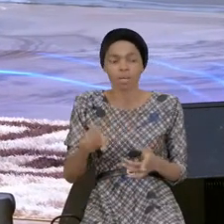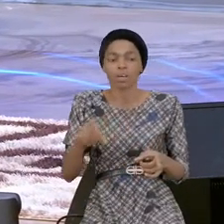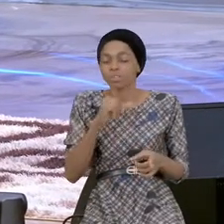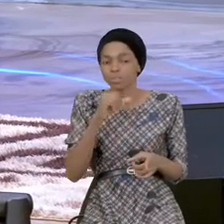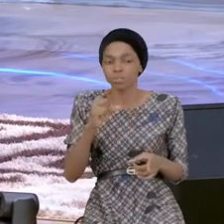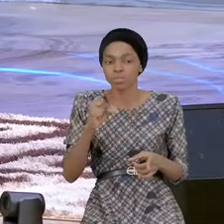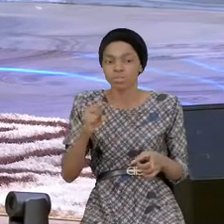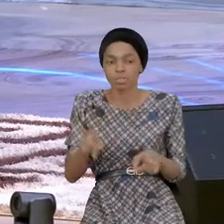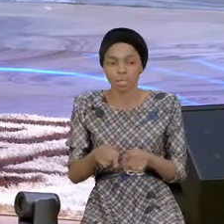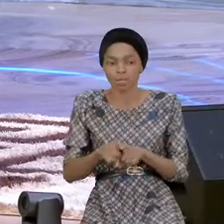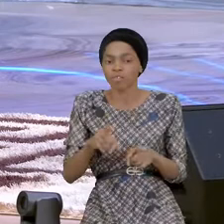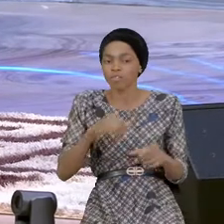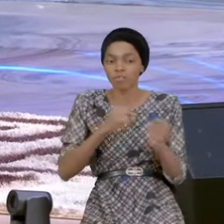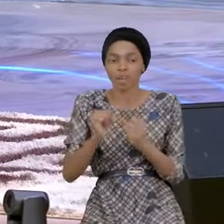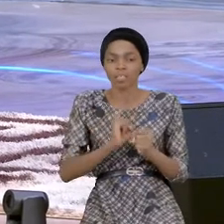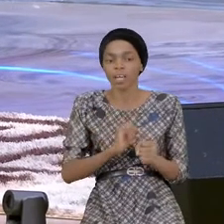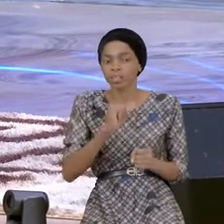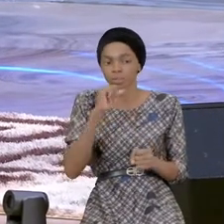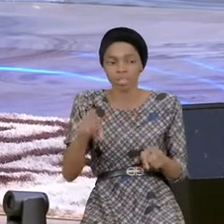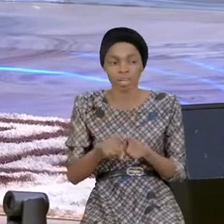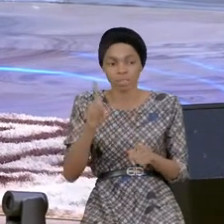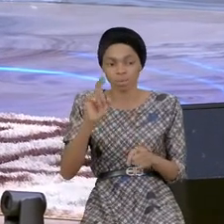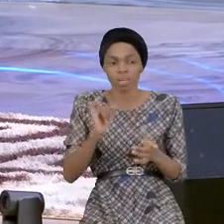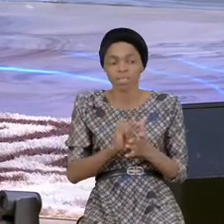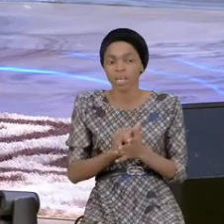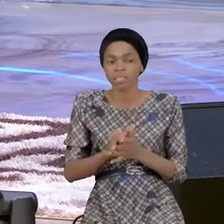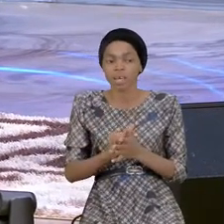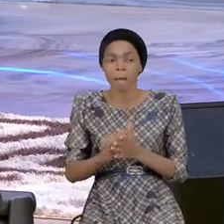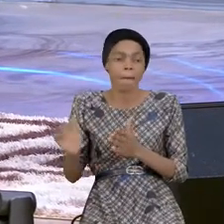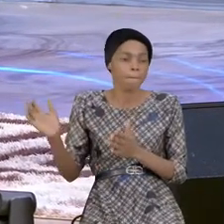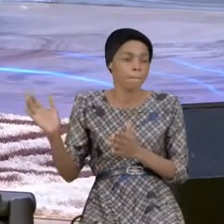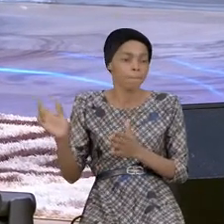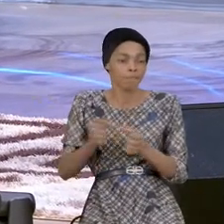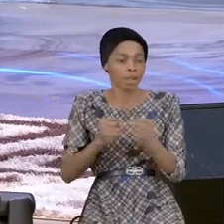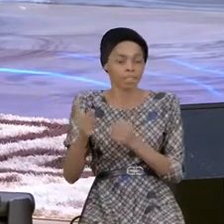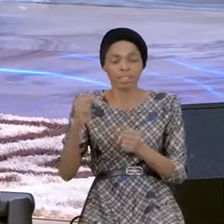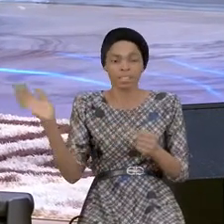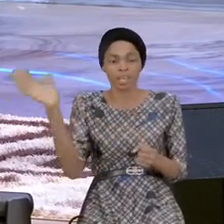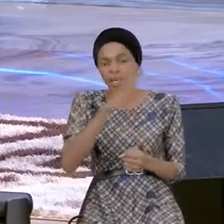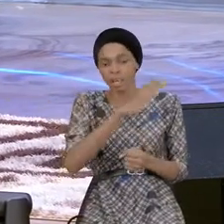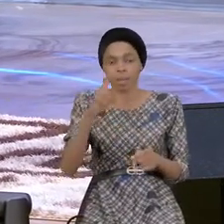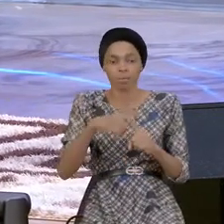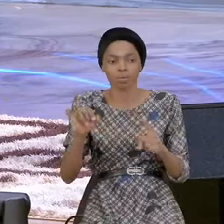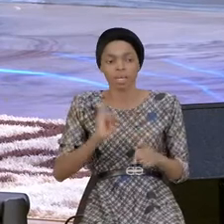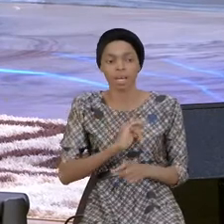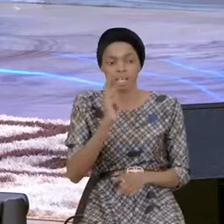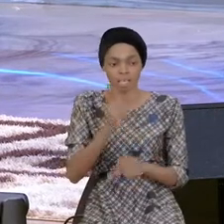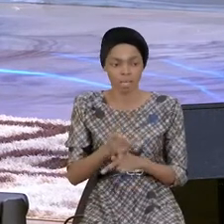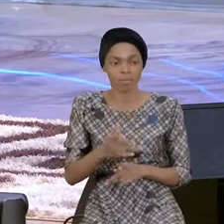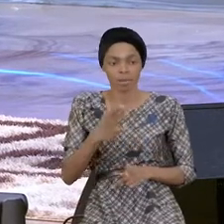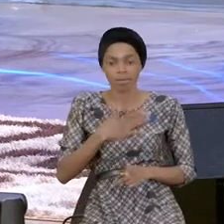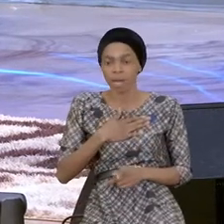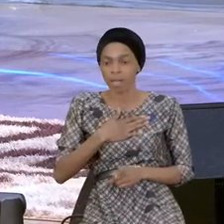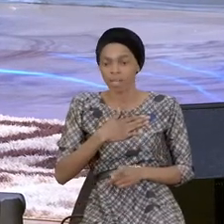that beateth the air. Look at verse 27, but I keep my body. My